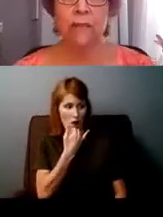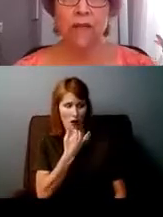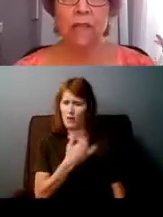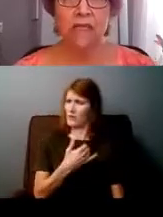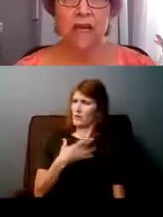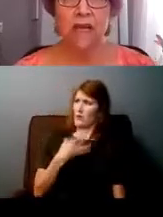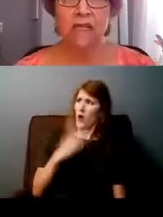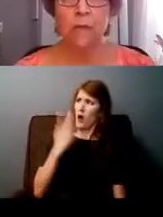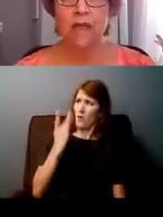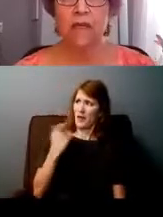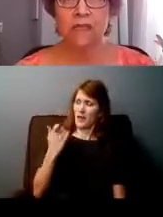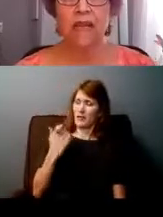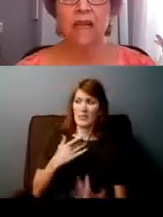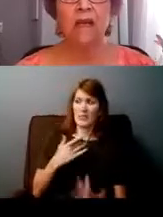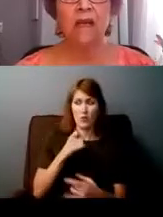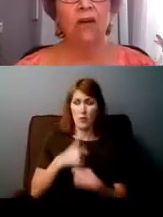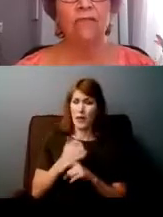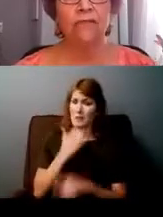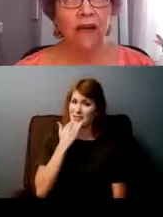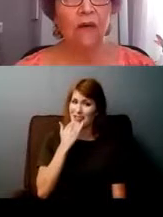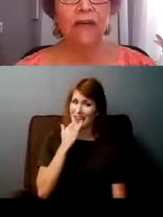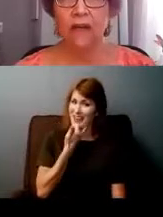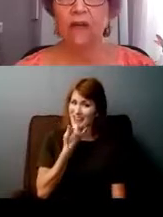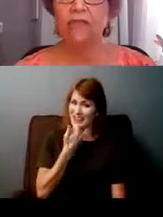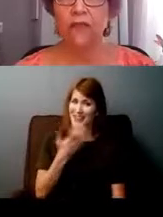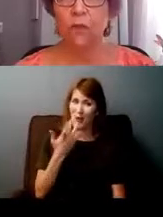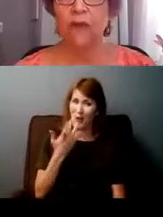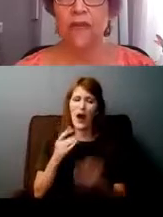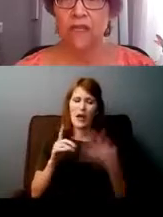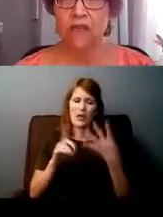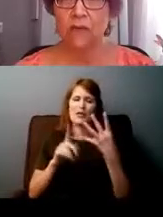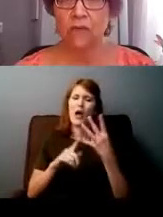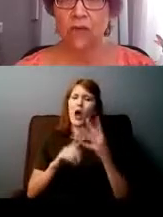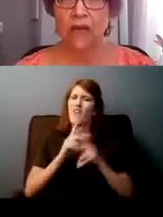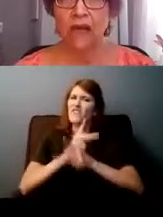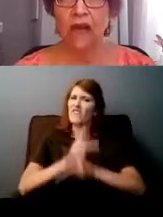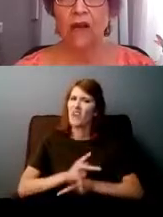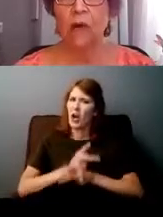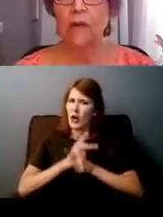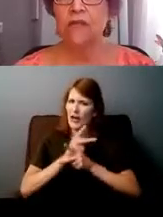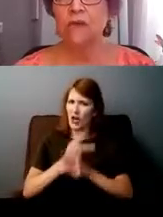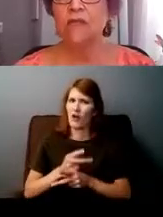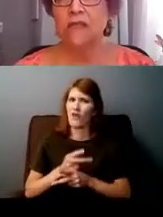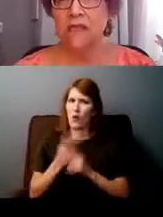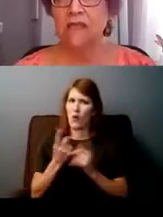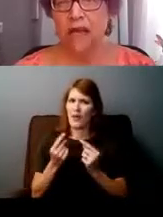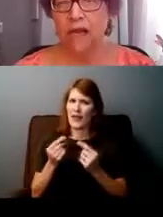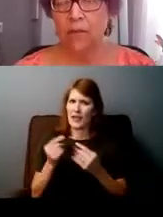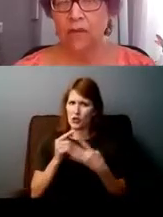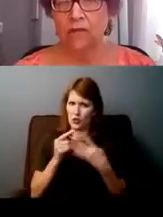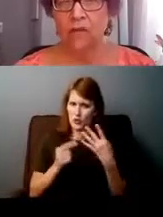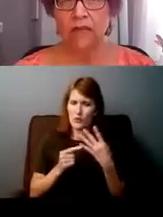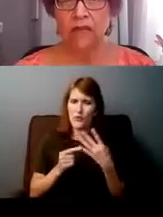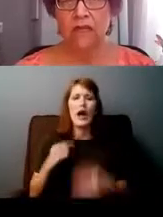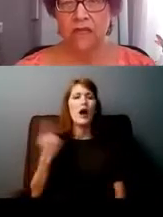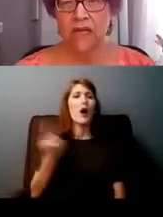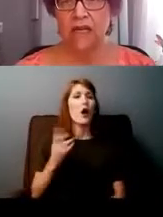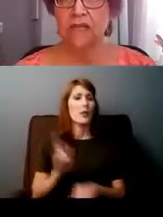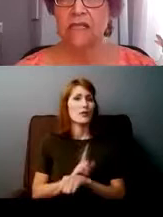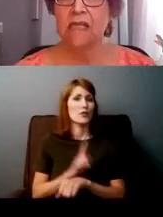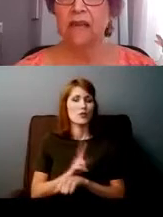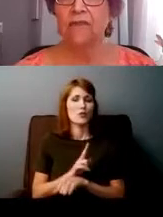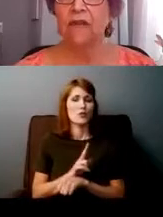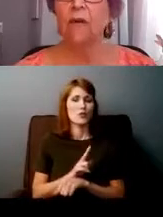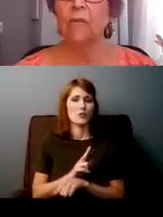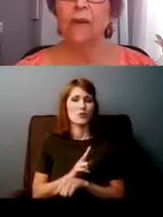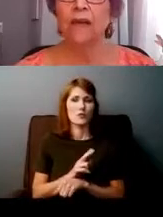usually make mistakes, because they are very careful in what they do. I always use this example.